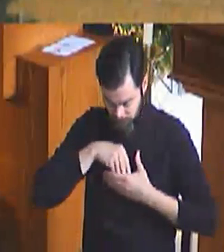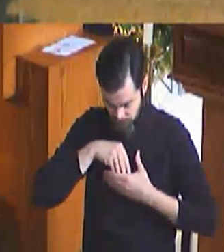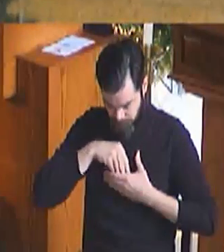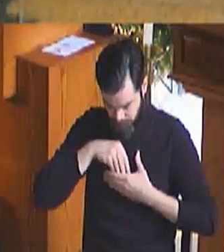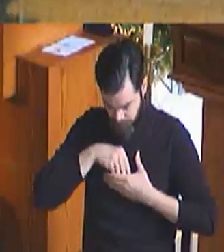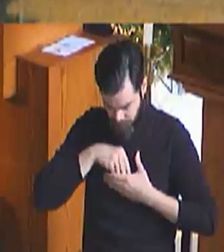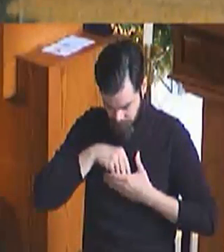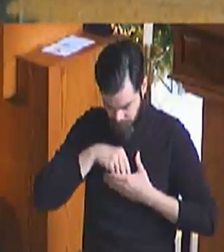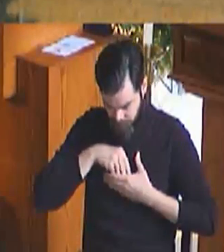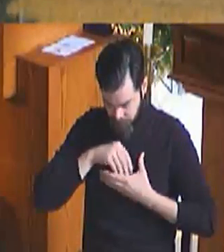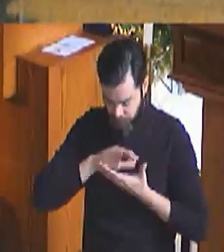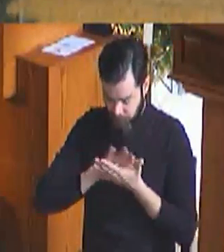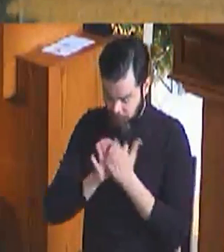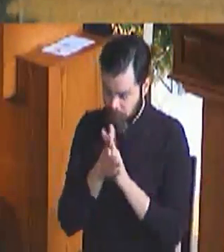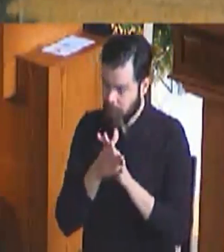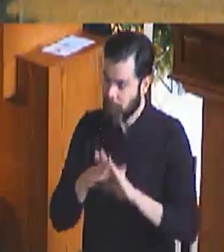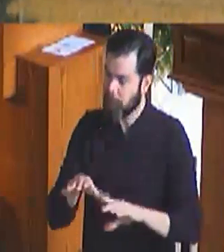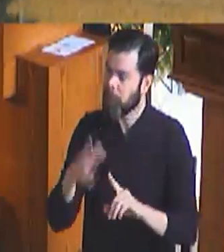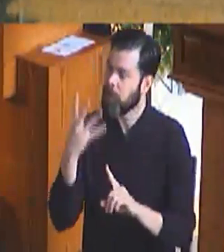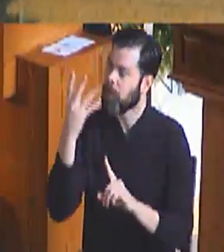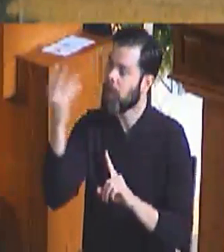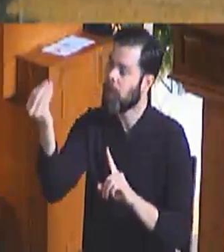peace around us.